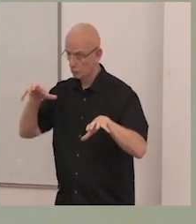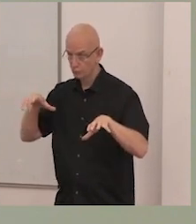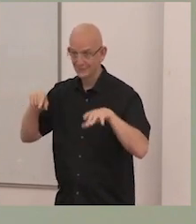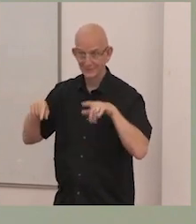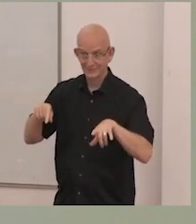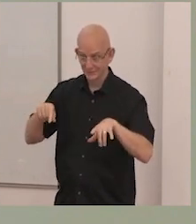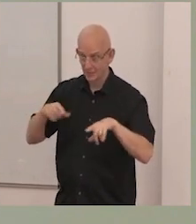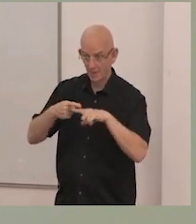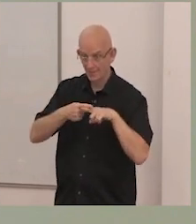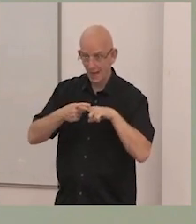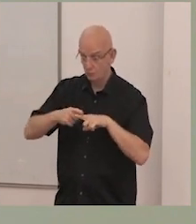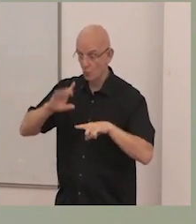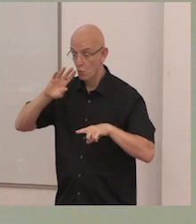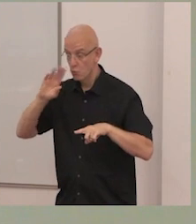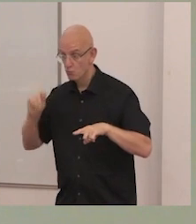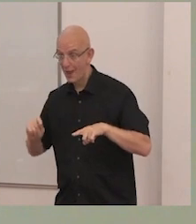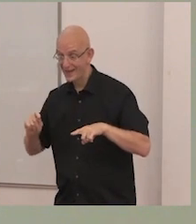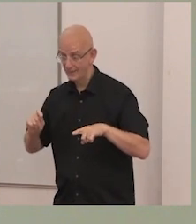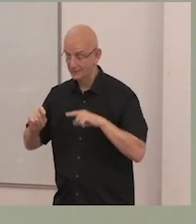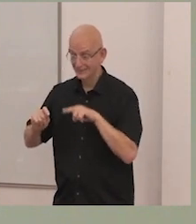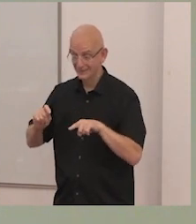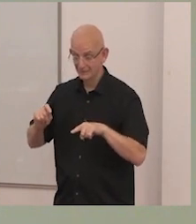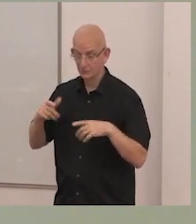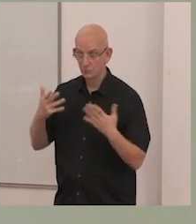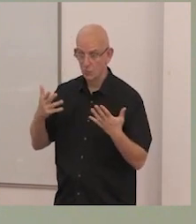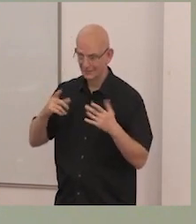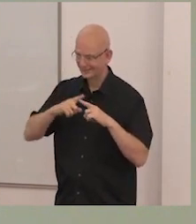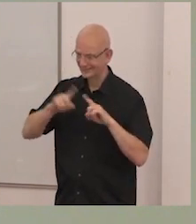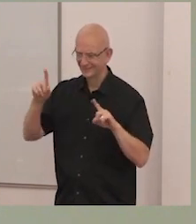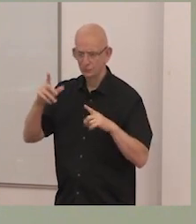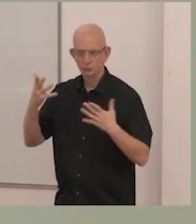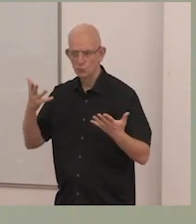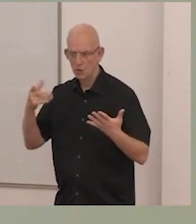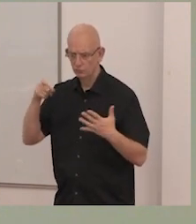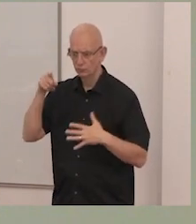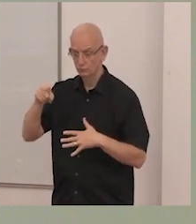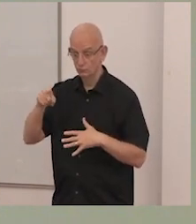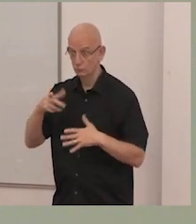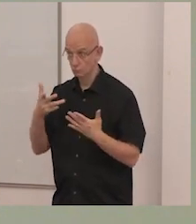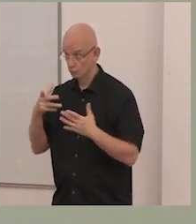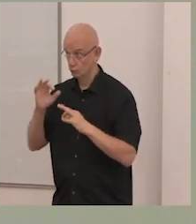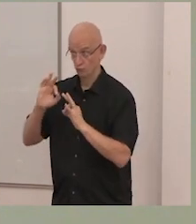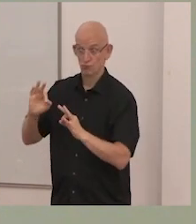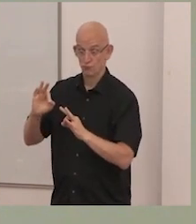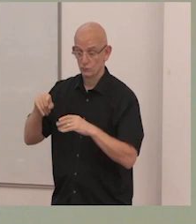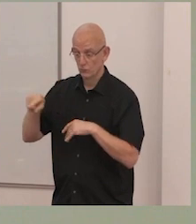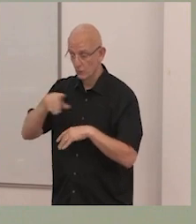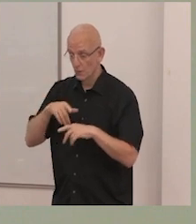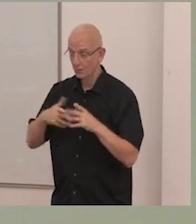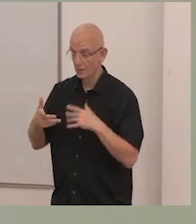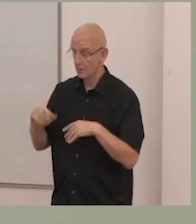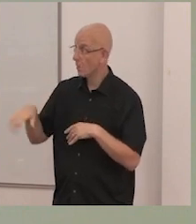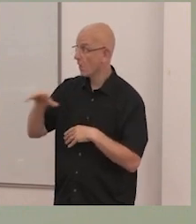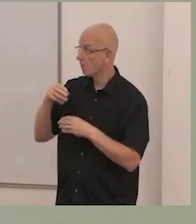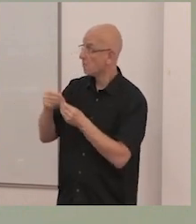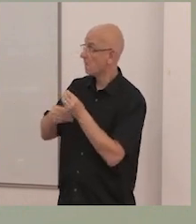that Belarus is doing well, because there no problems. The streets are beautiful and clean, and